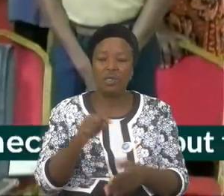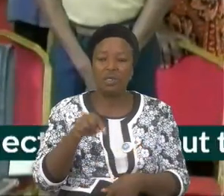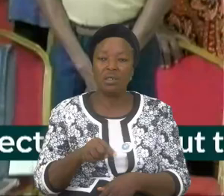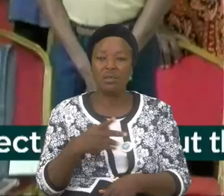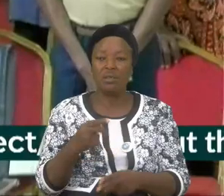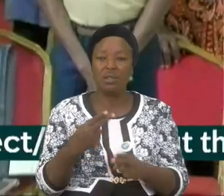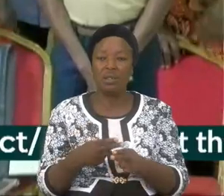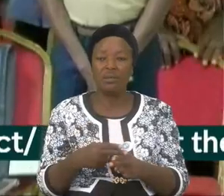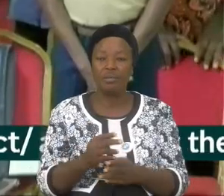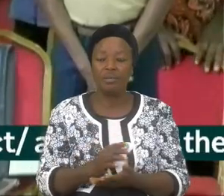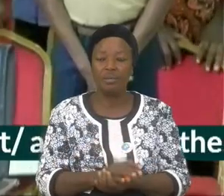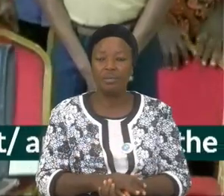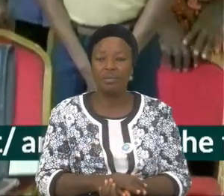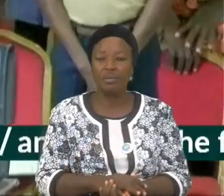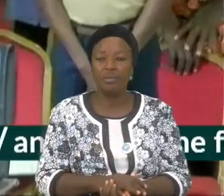Get ready